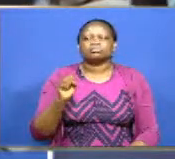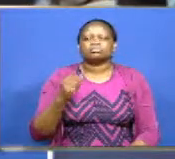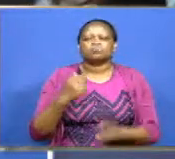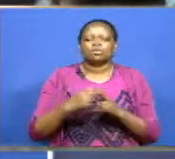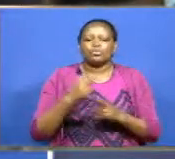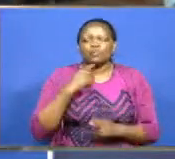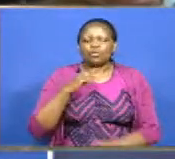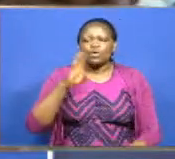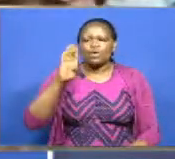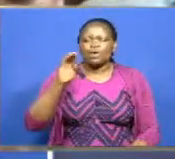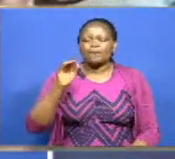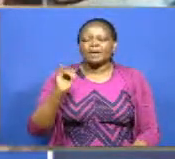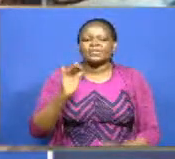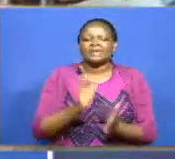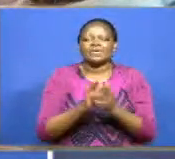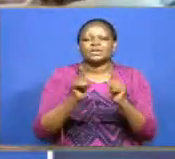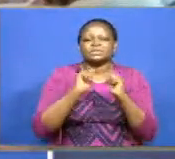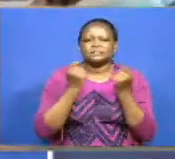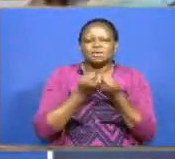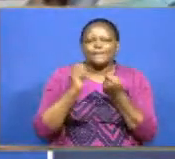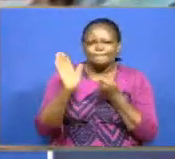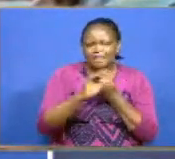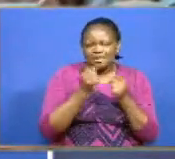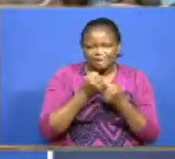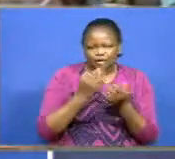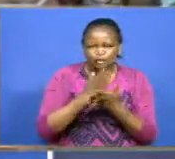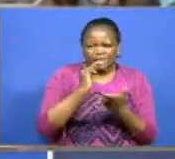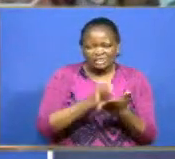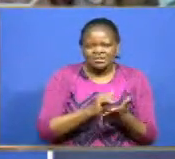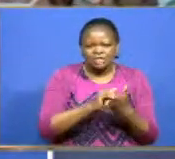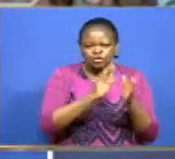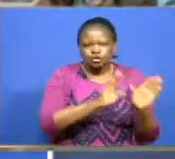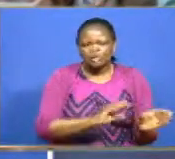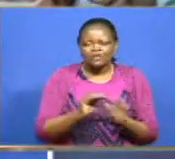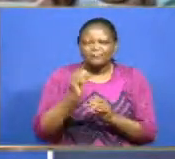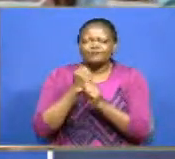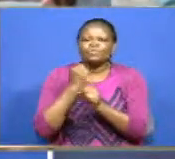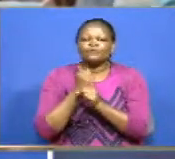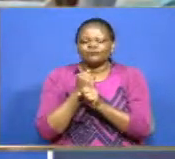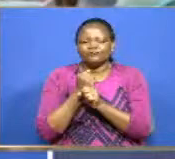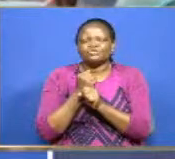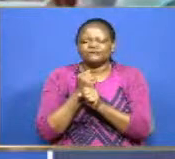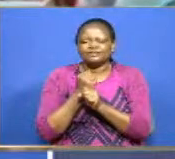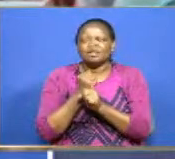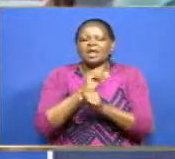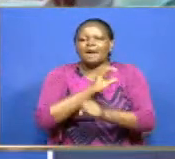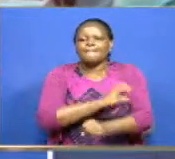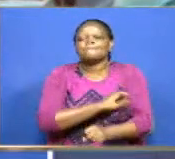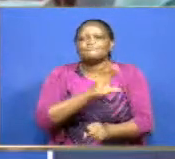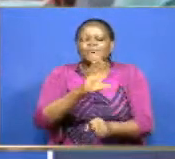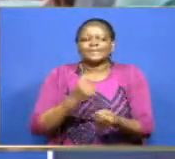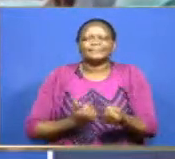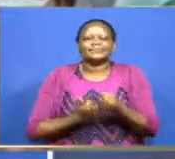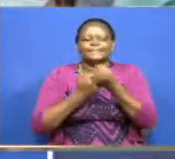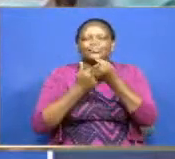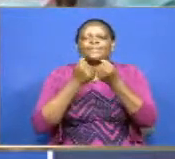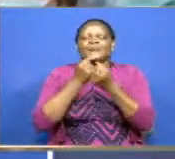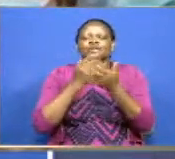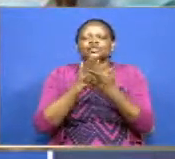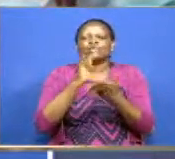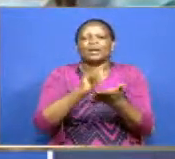Major General Badi and his team to ensure the transferred functions are further strengthened and supported to